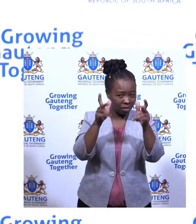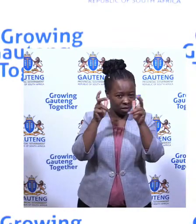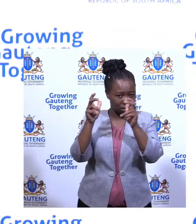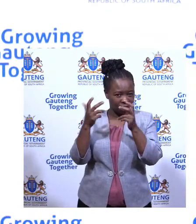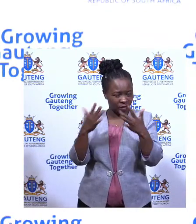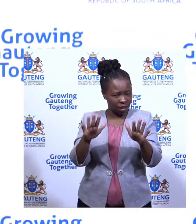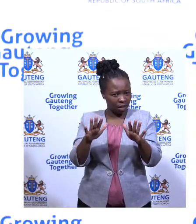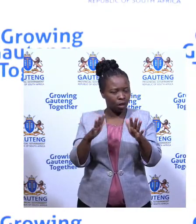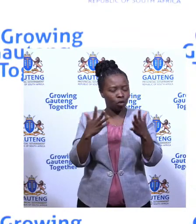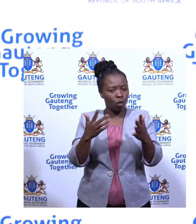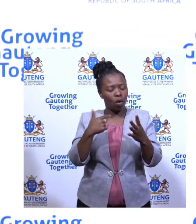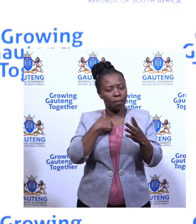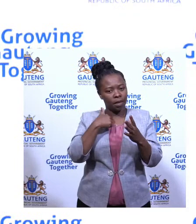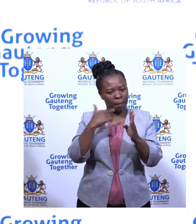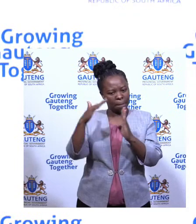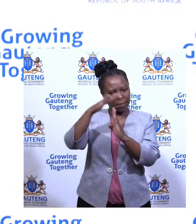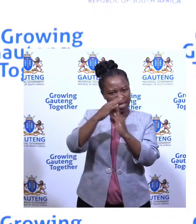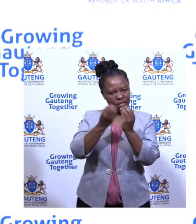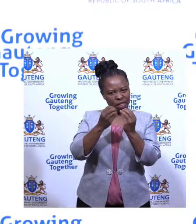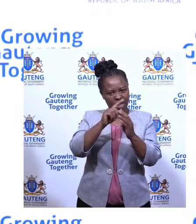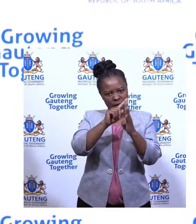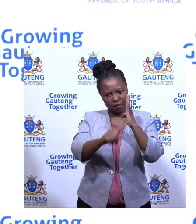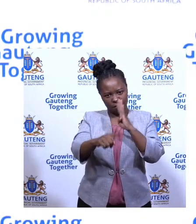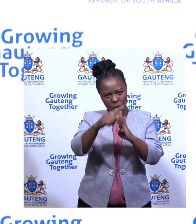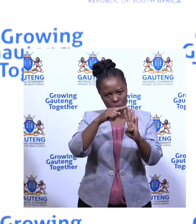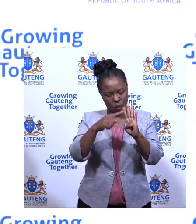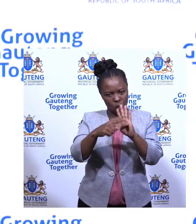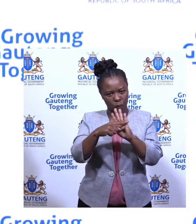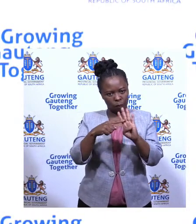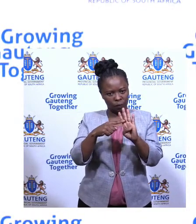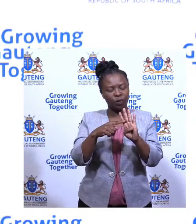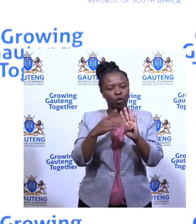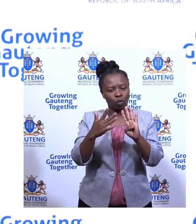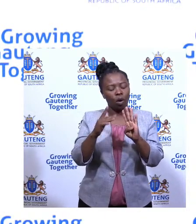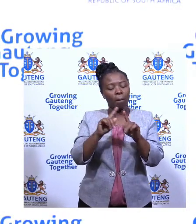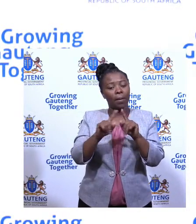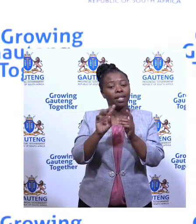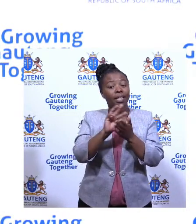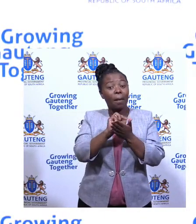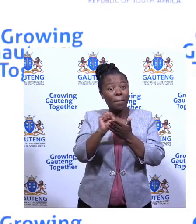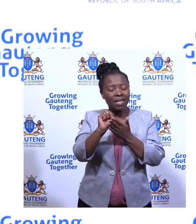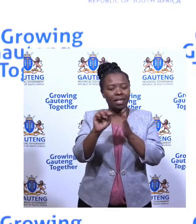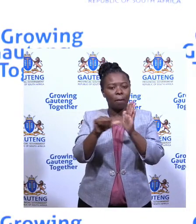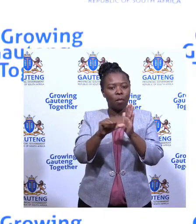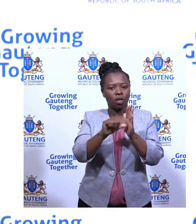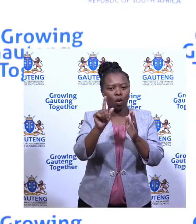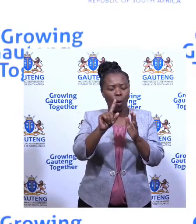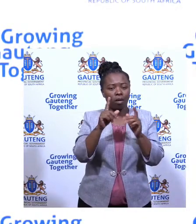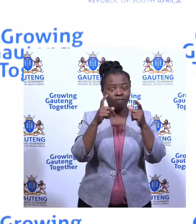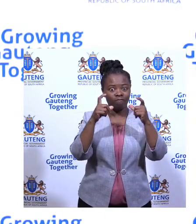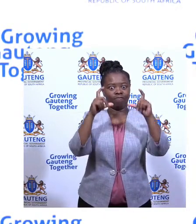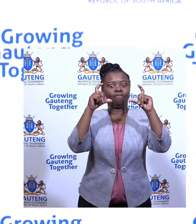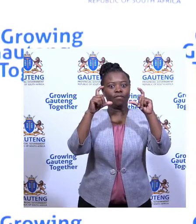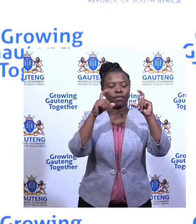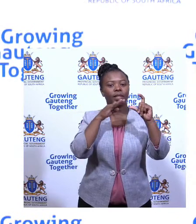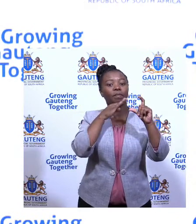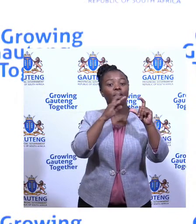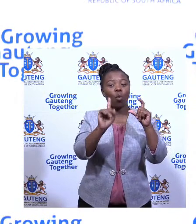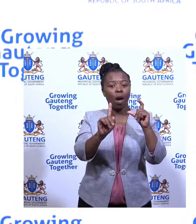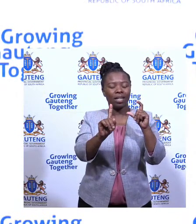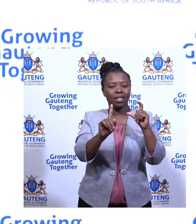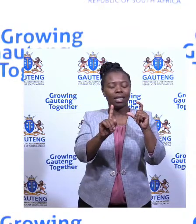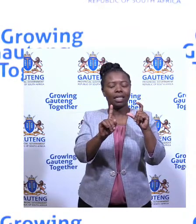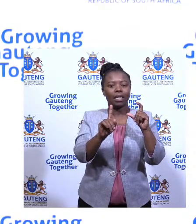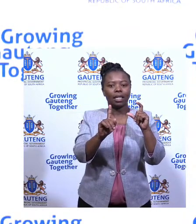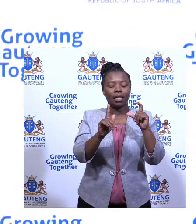but I'm going to talk about 4 things. But the overarching message I thought was vigilance means essentially